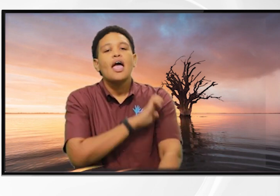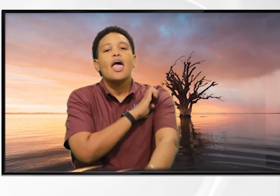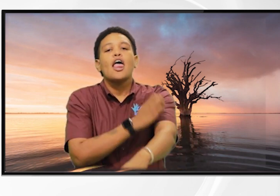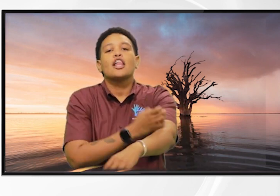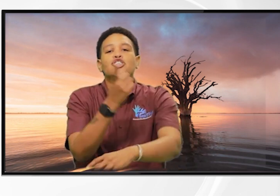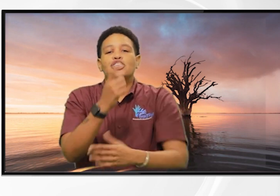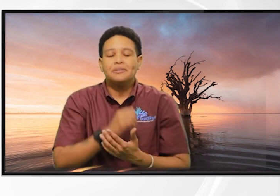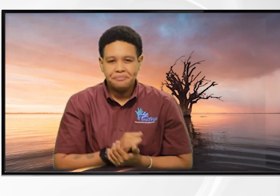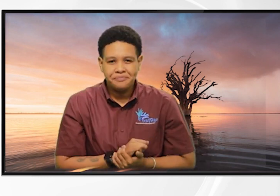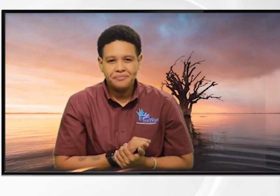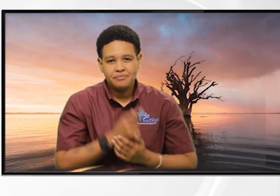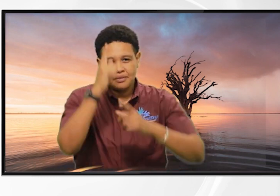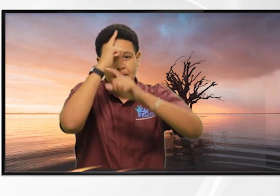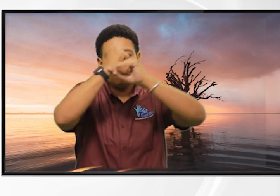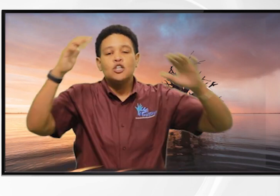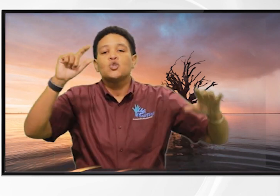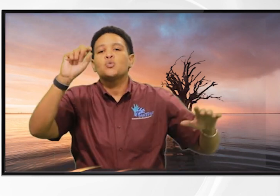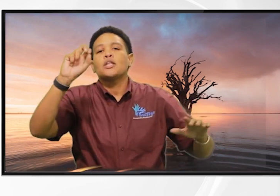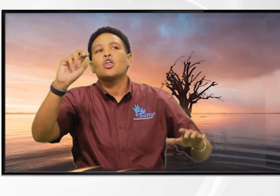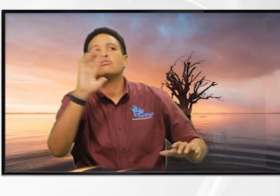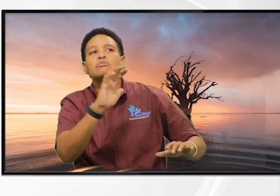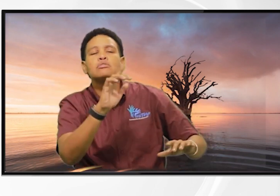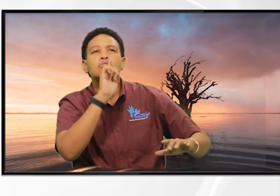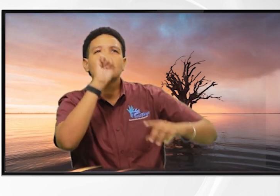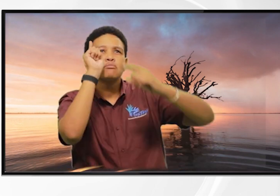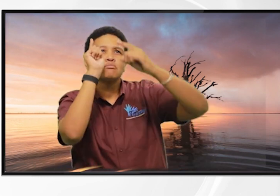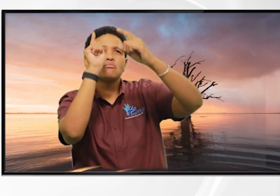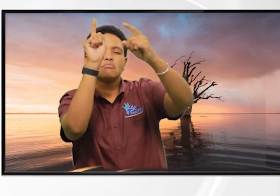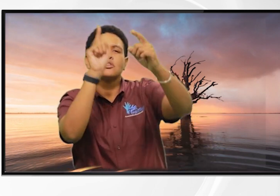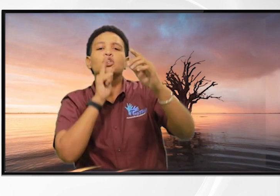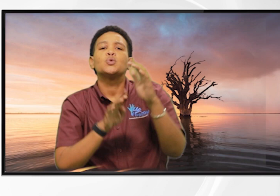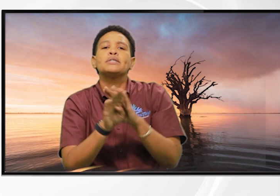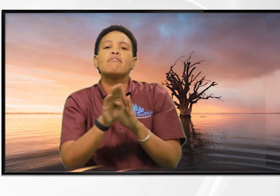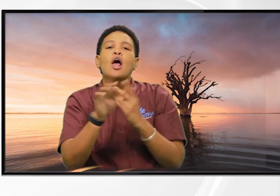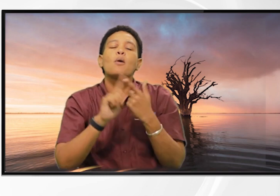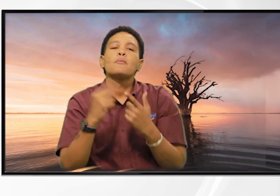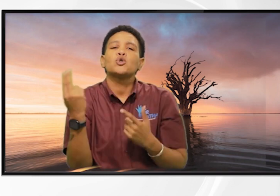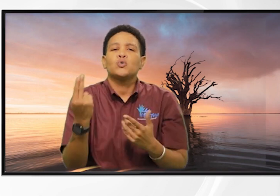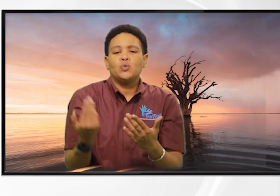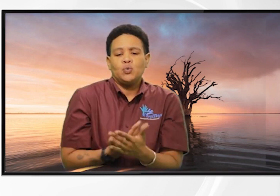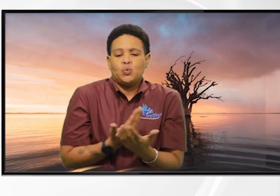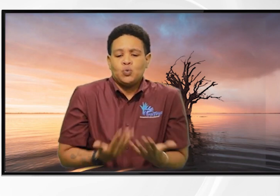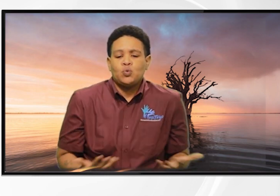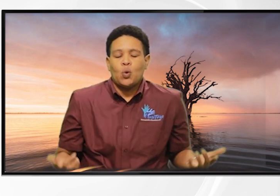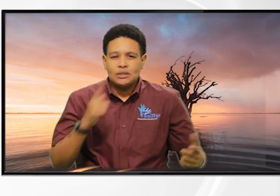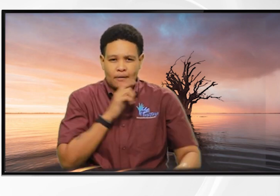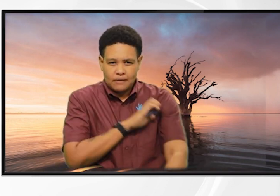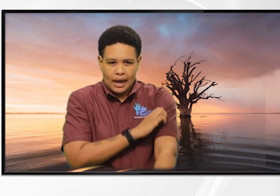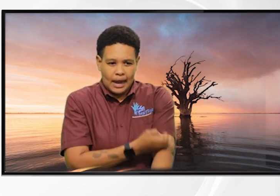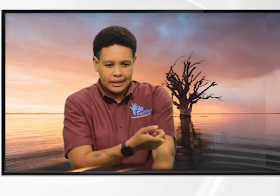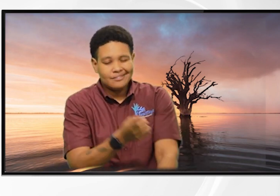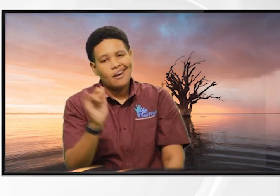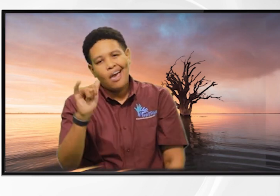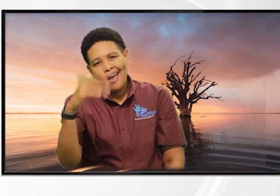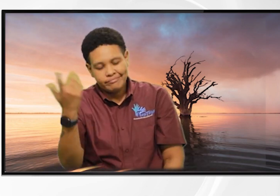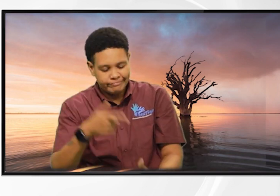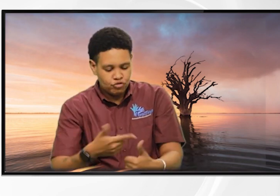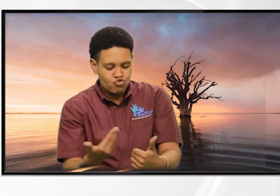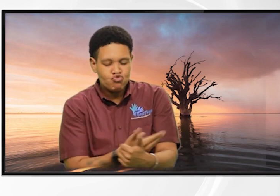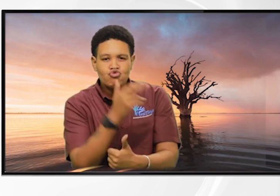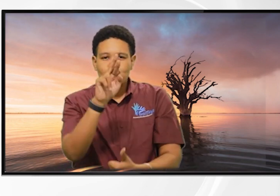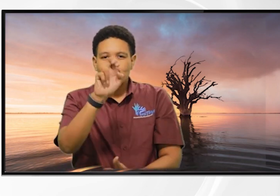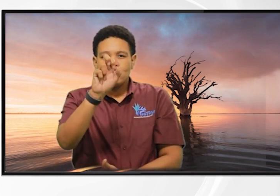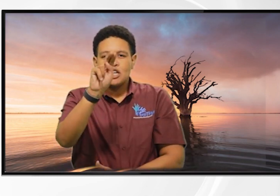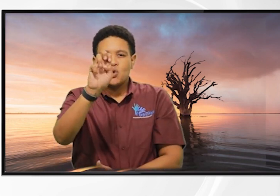Energy. Vision 2030 aspires to develop and use new sources of energy such as renewable